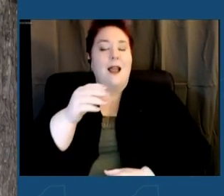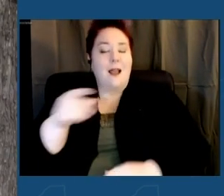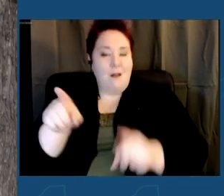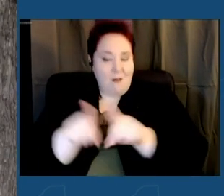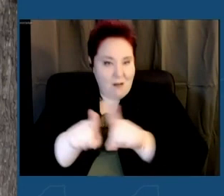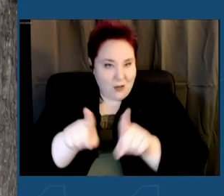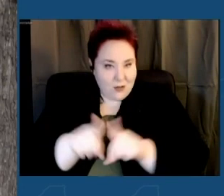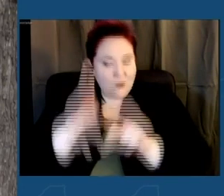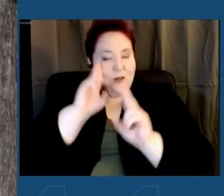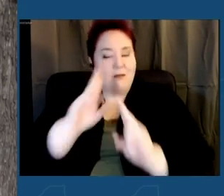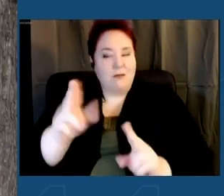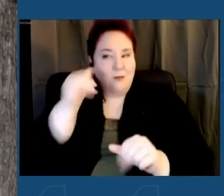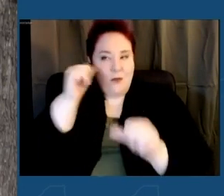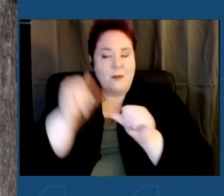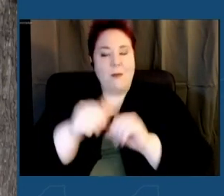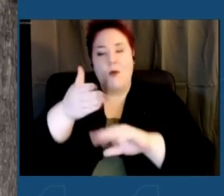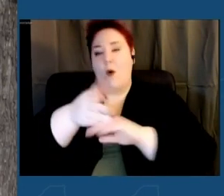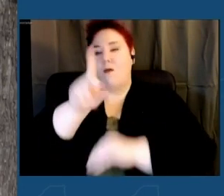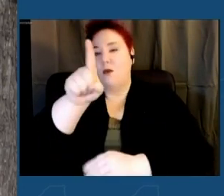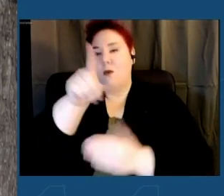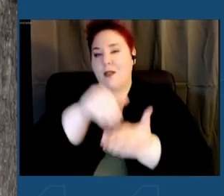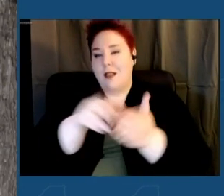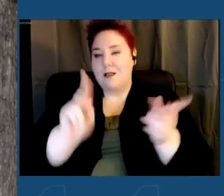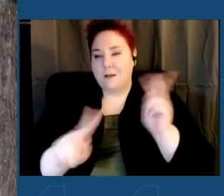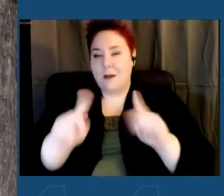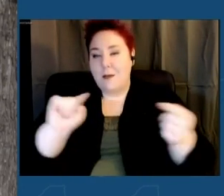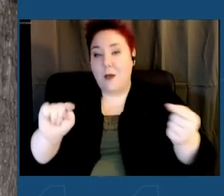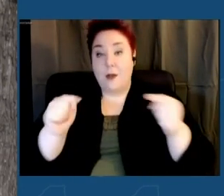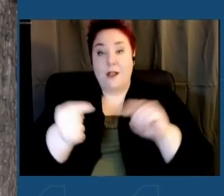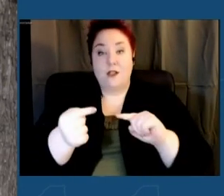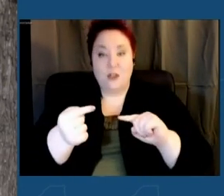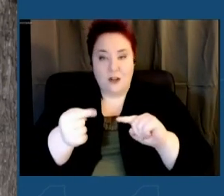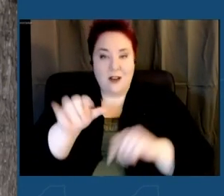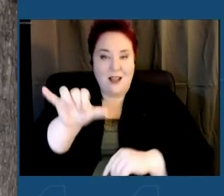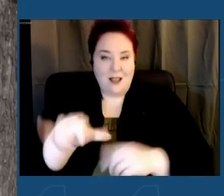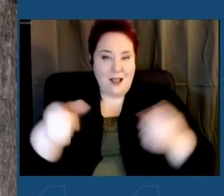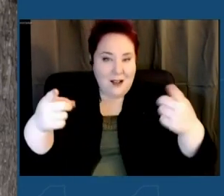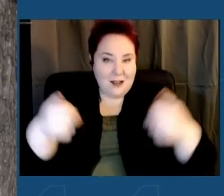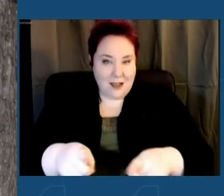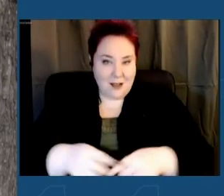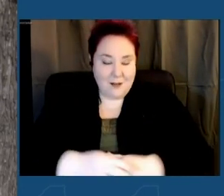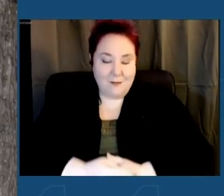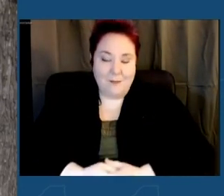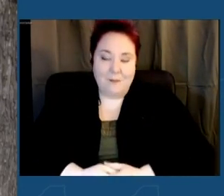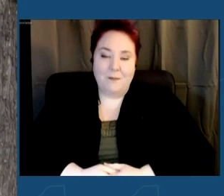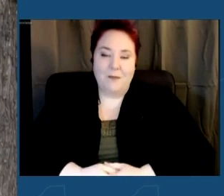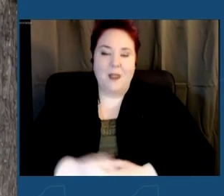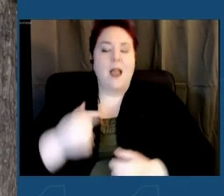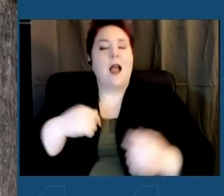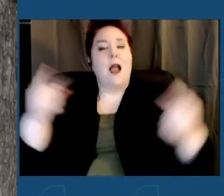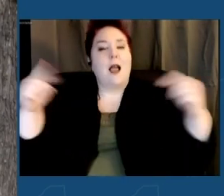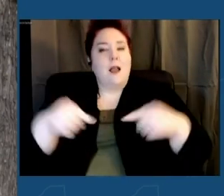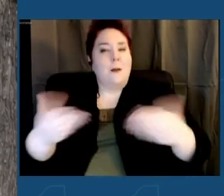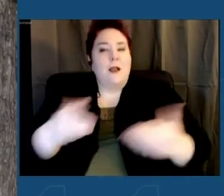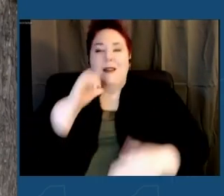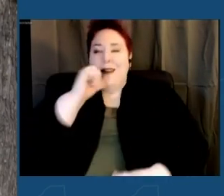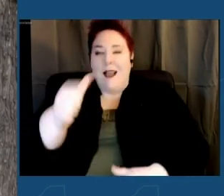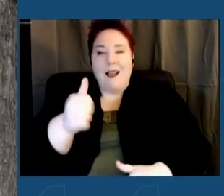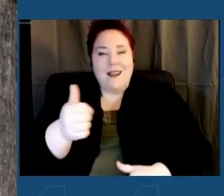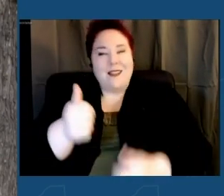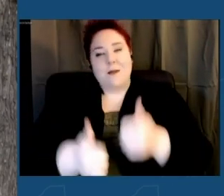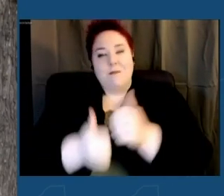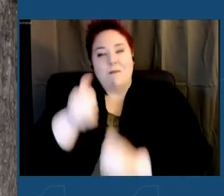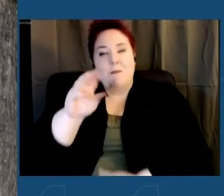injured in this brutal attack. Now, I come here not only as the Majority Leader of the United States